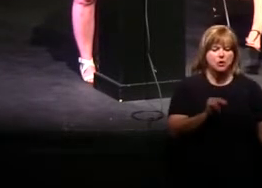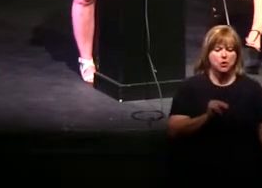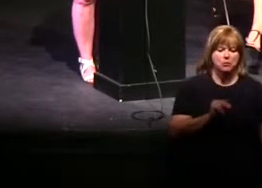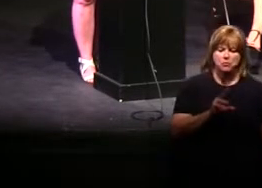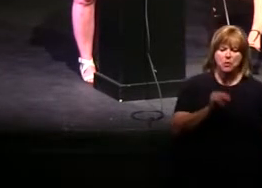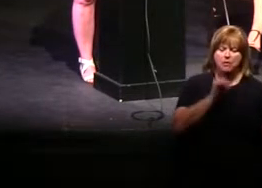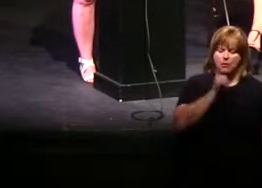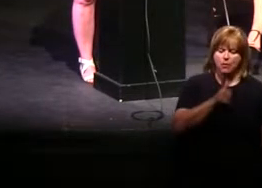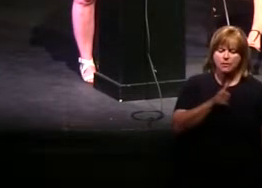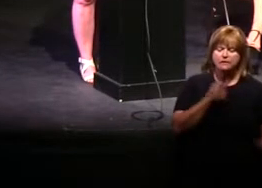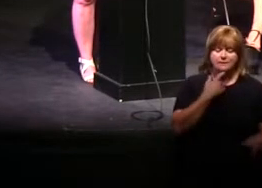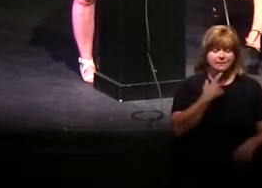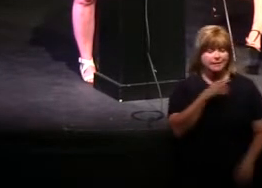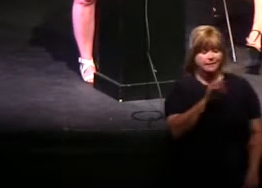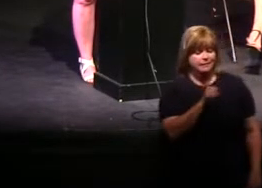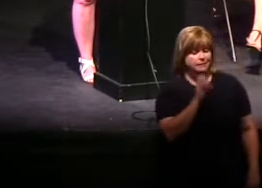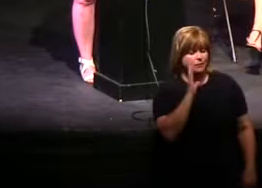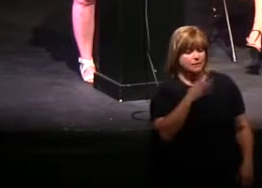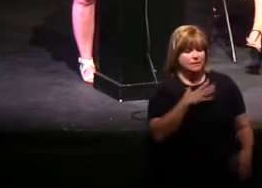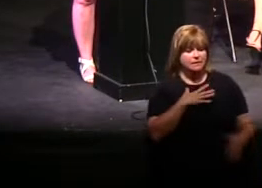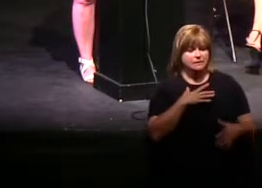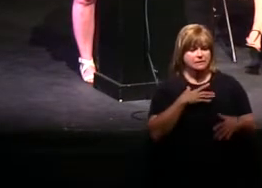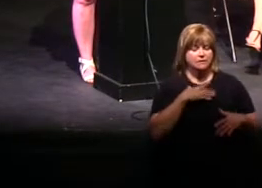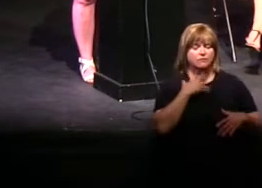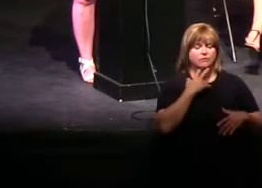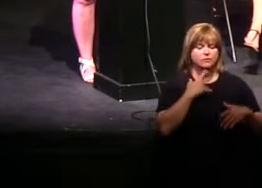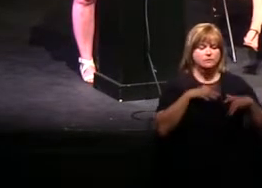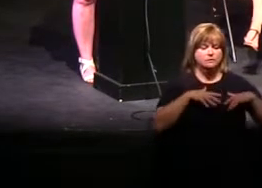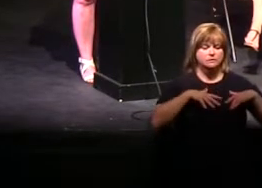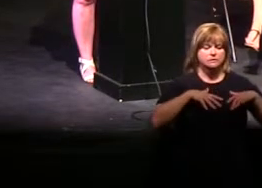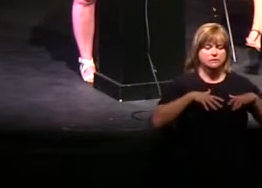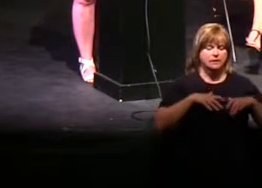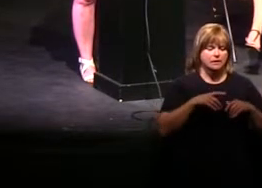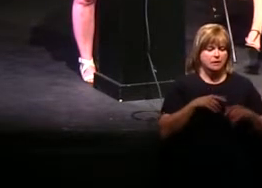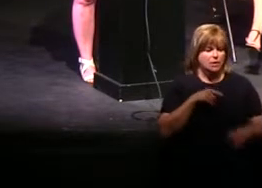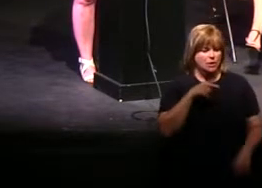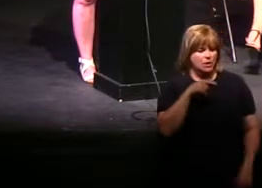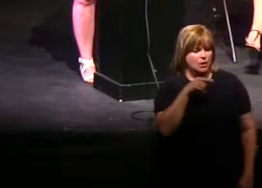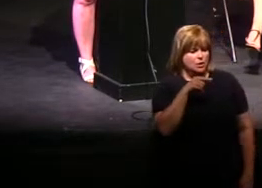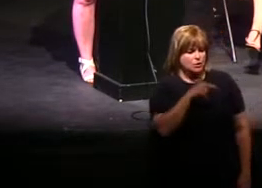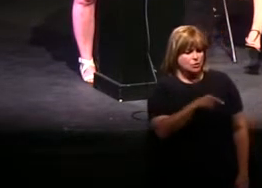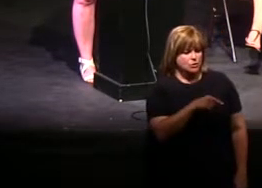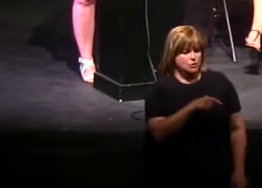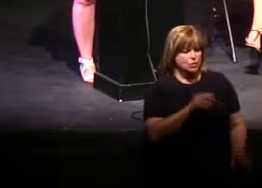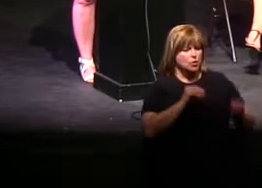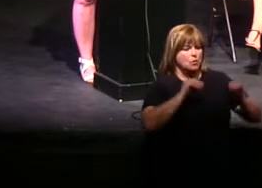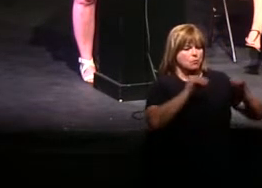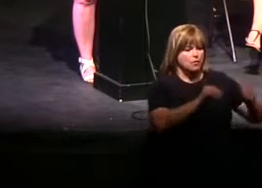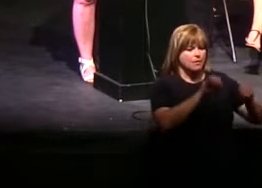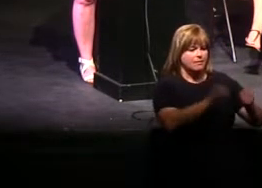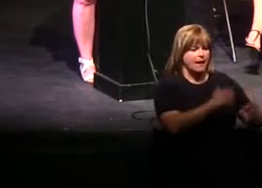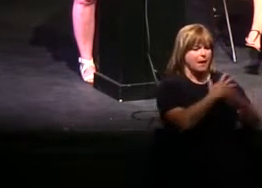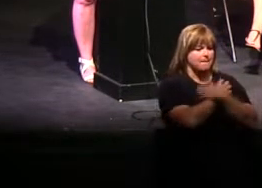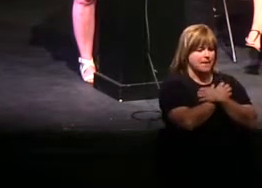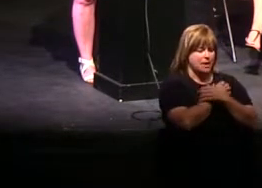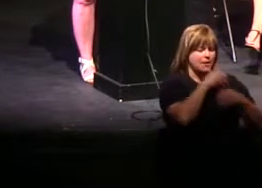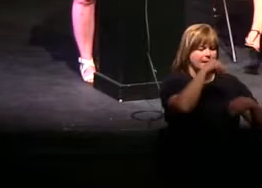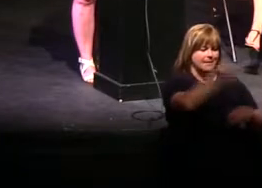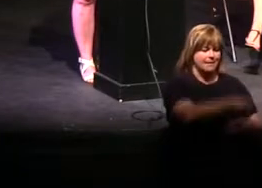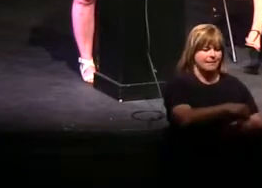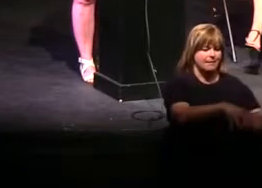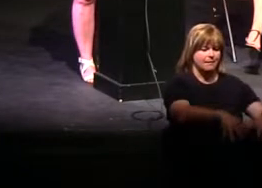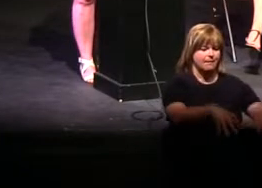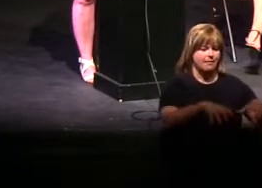didn't. His voice was shaky, almost scared. "You put that bear in the ice chest right now," she